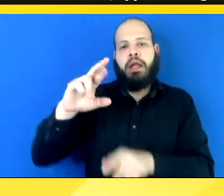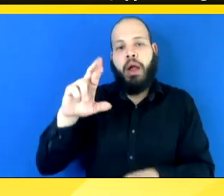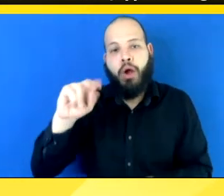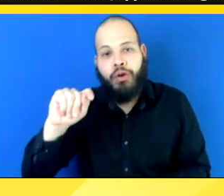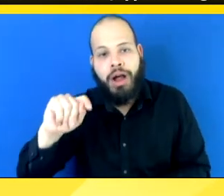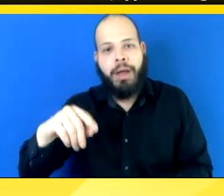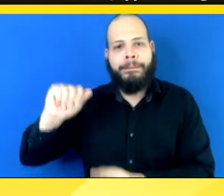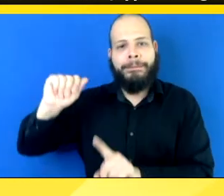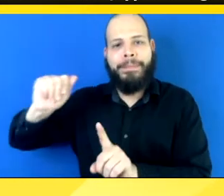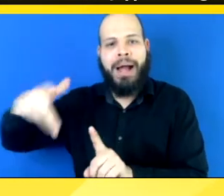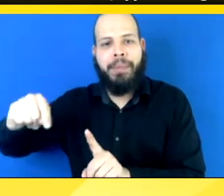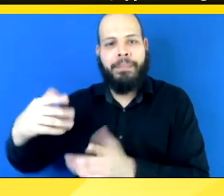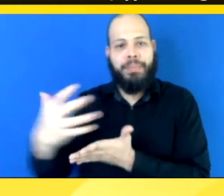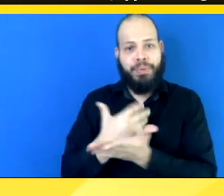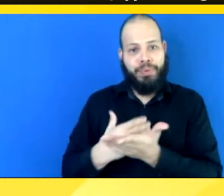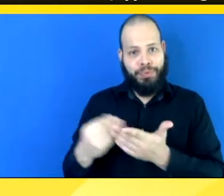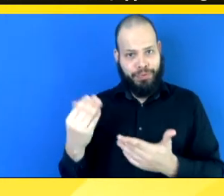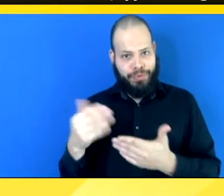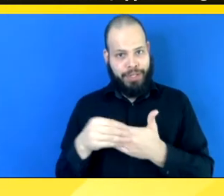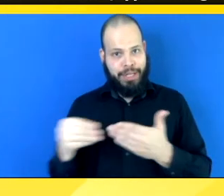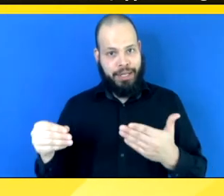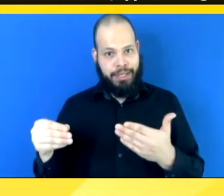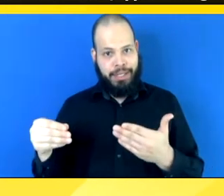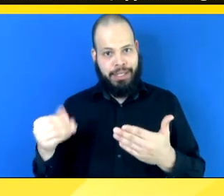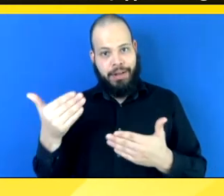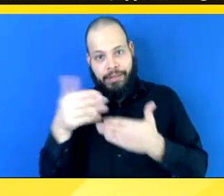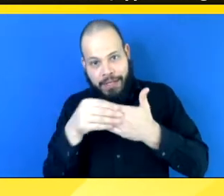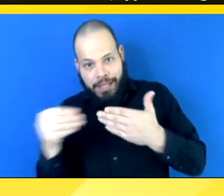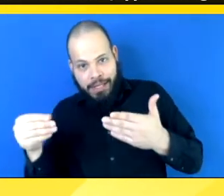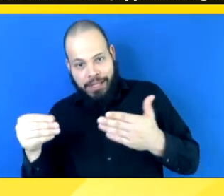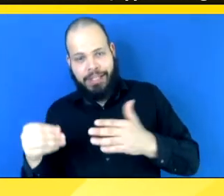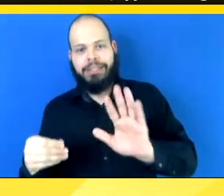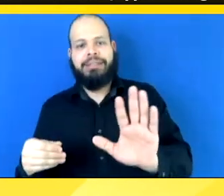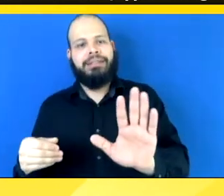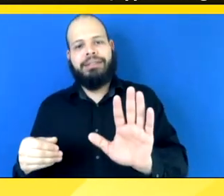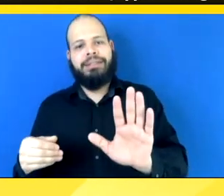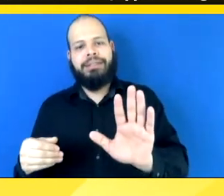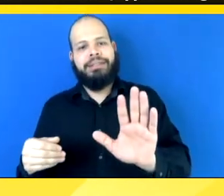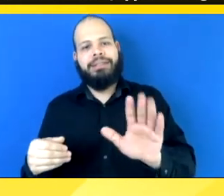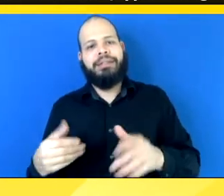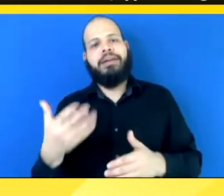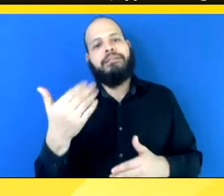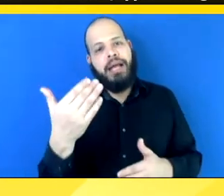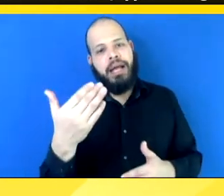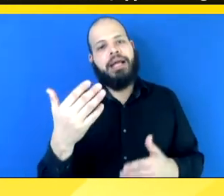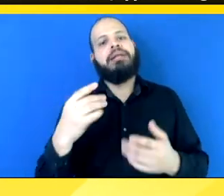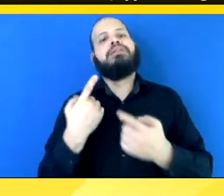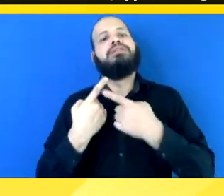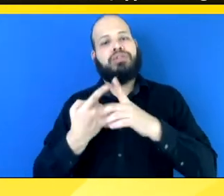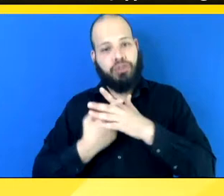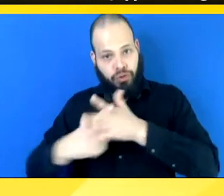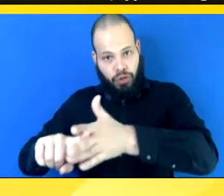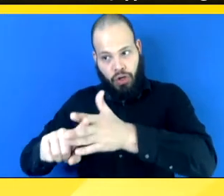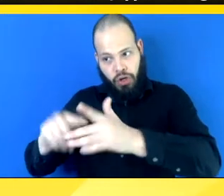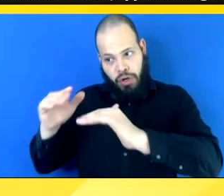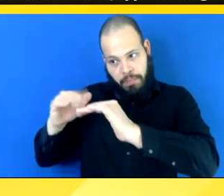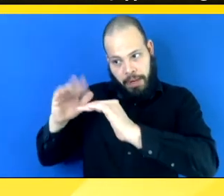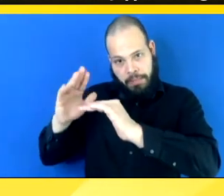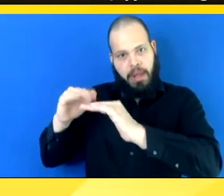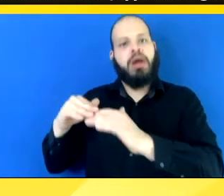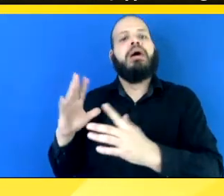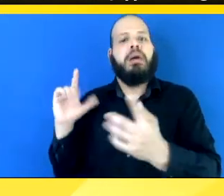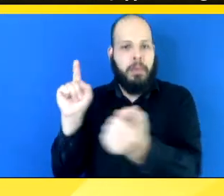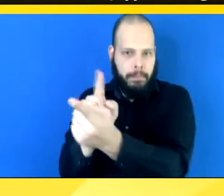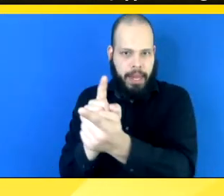worth? No, $15 is about lifting the floor so we can raise the roof. And then one of the richest companies in the world, we're going to raise the